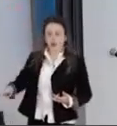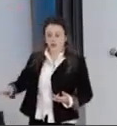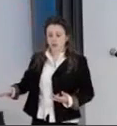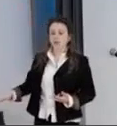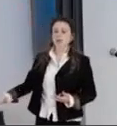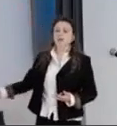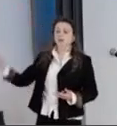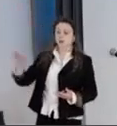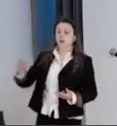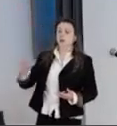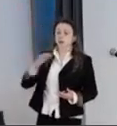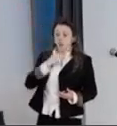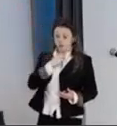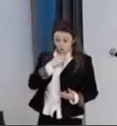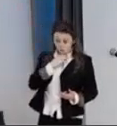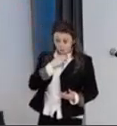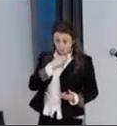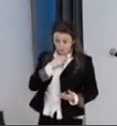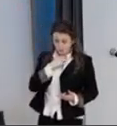mentioned at the outset. He says the